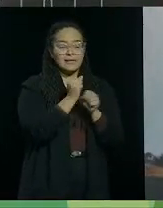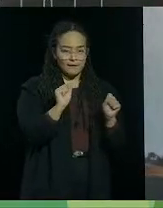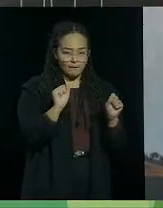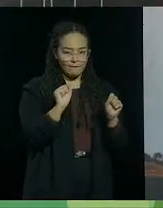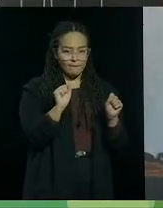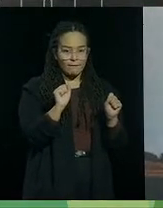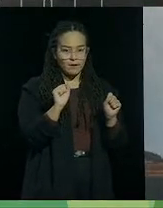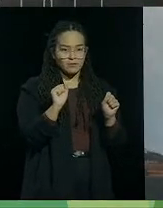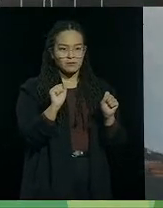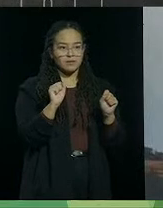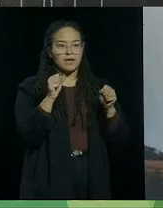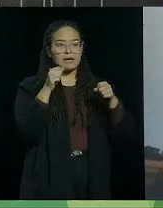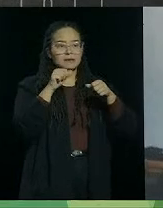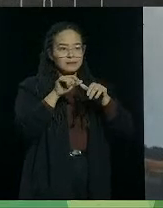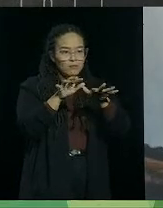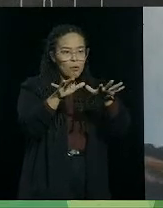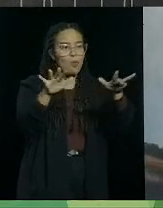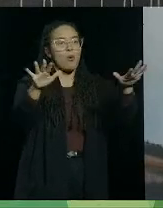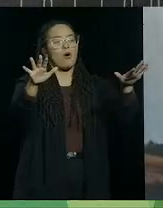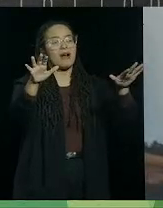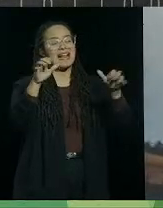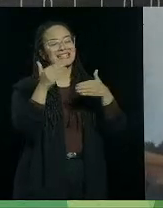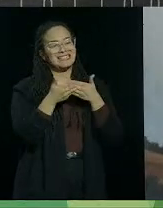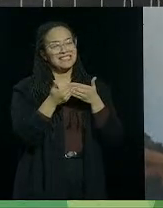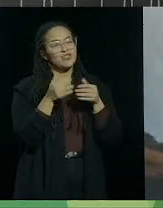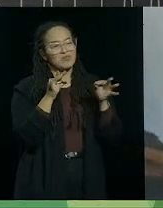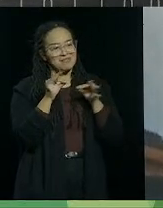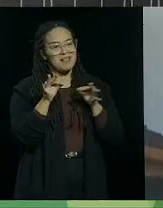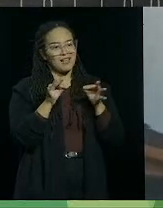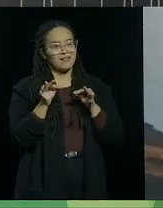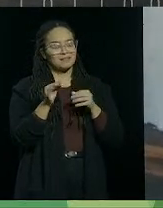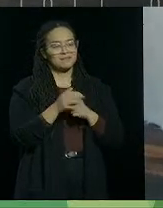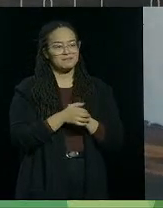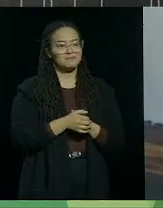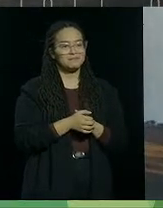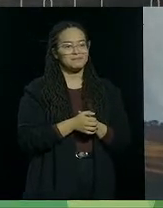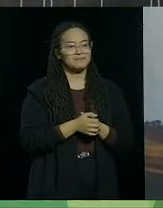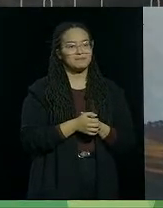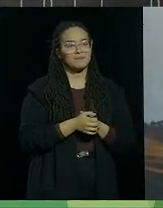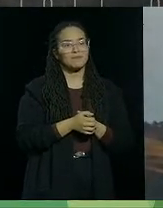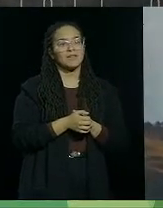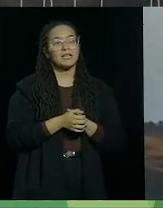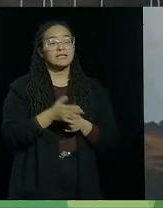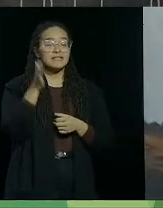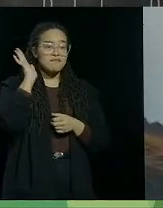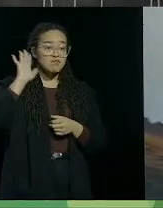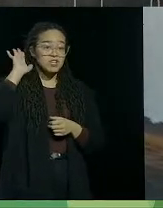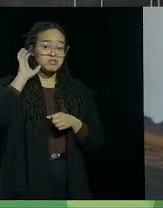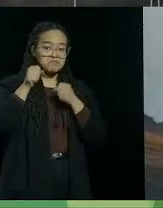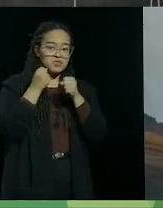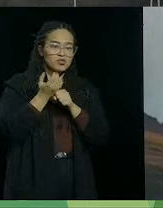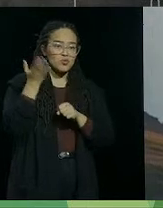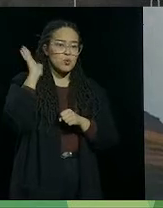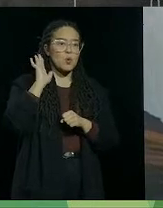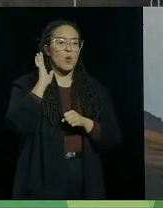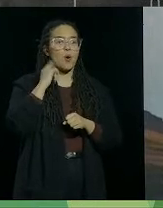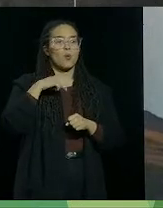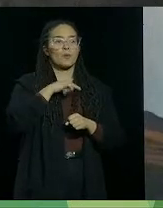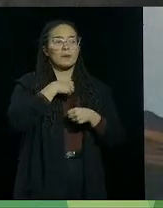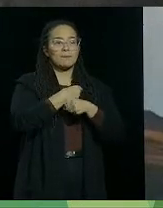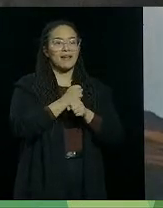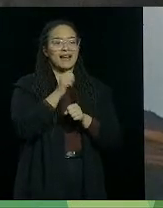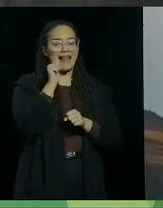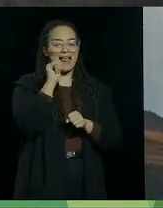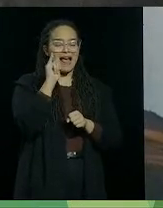safe, robust, secure, and explainable. Several years ago, we developed